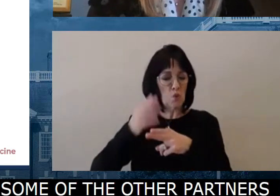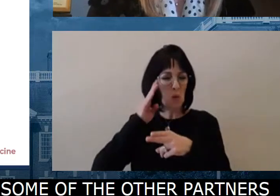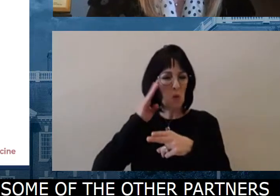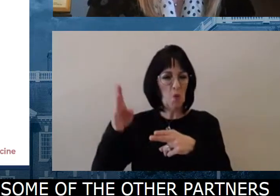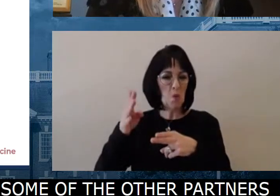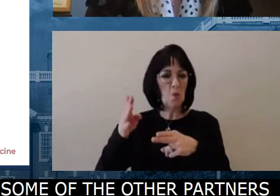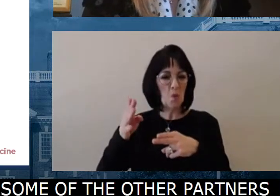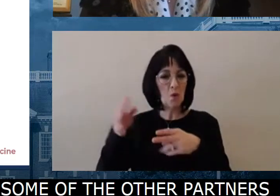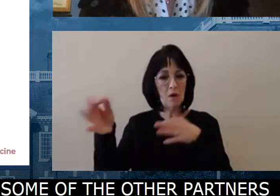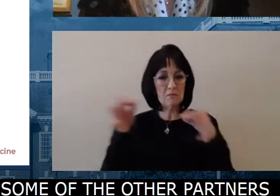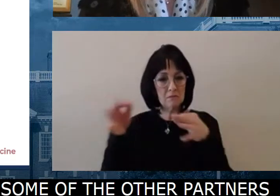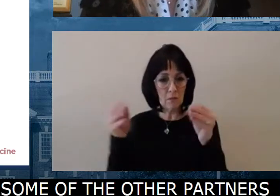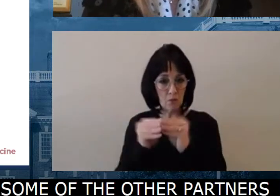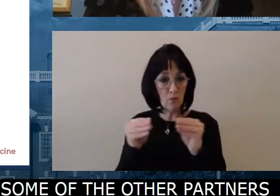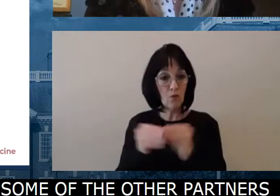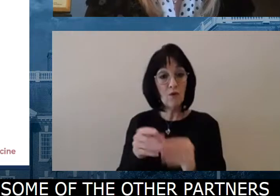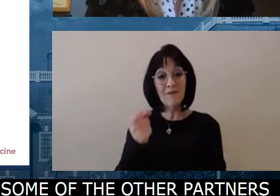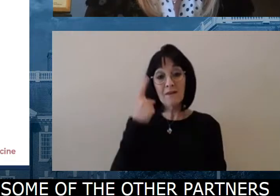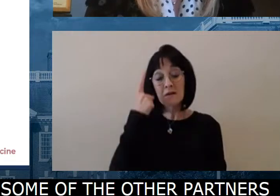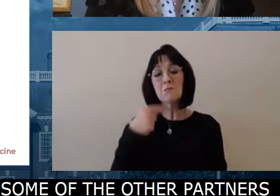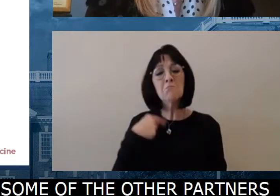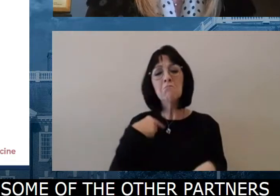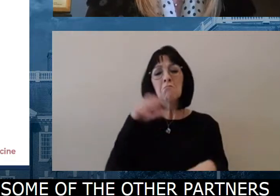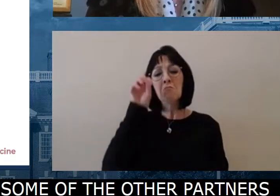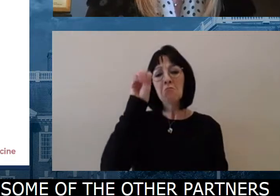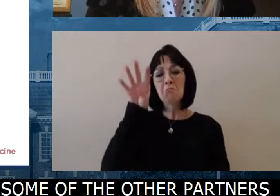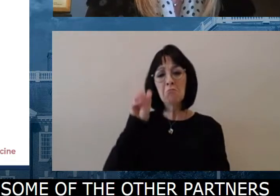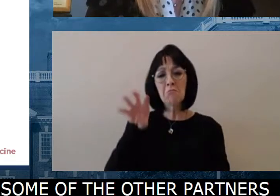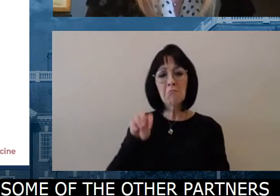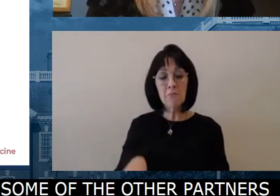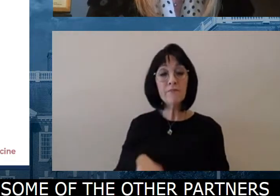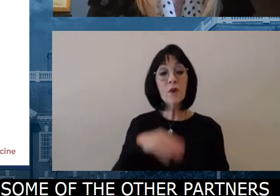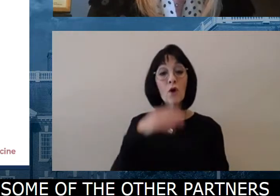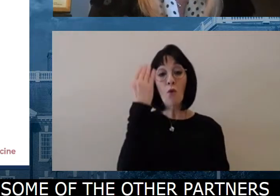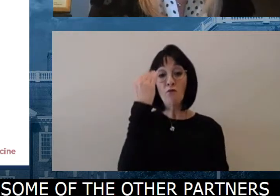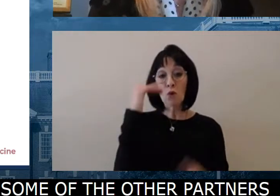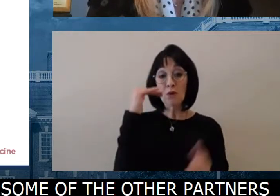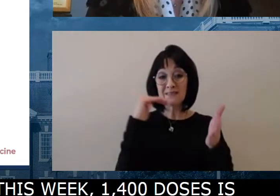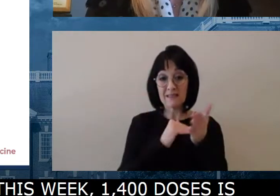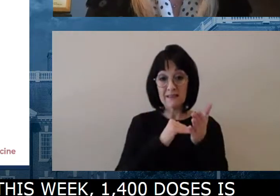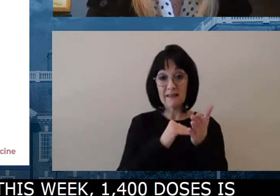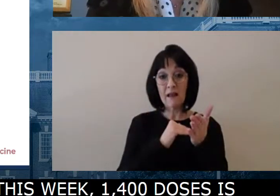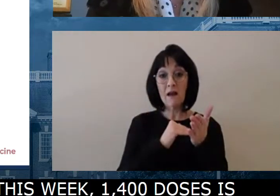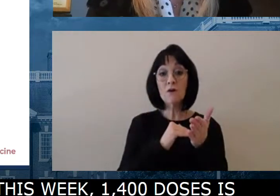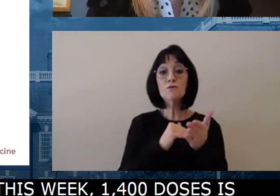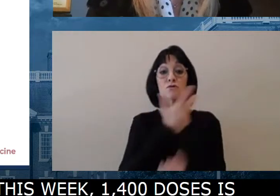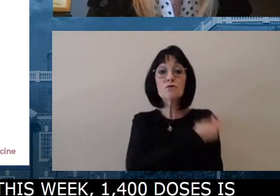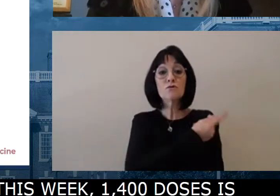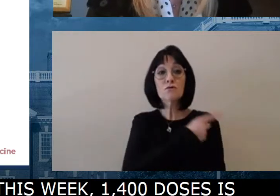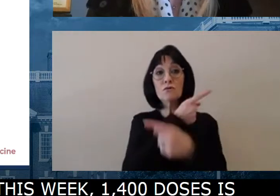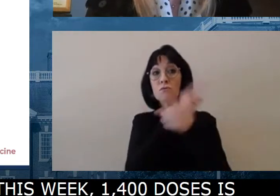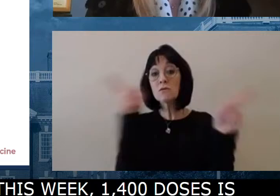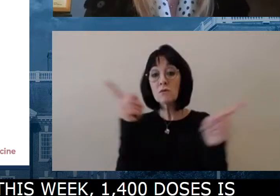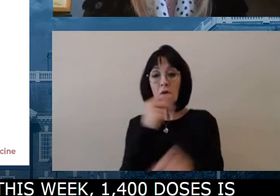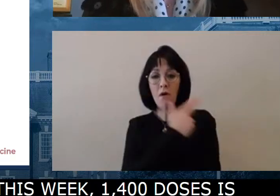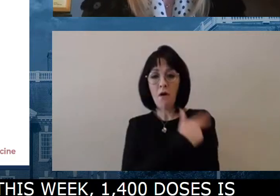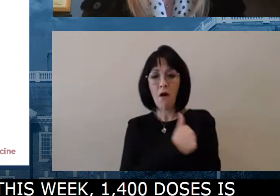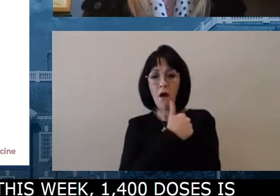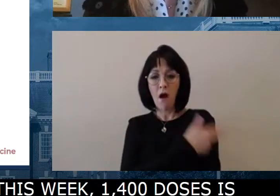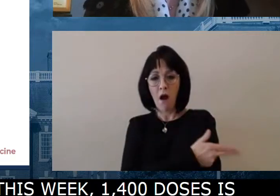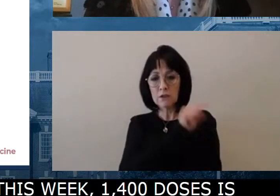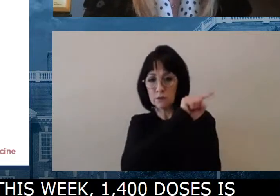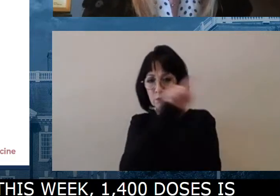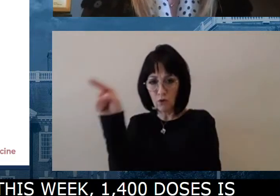going to hospitals. We have over 10,000 going to healthcare providers and other healthcare providers in